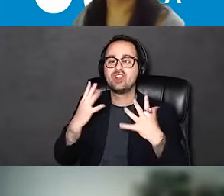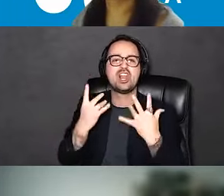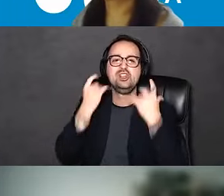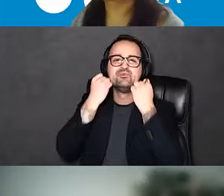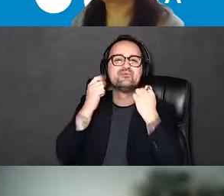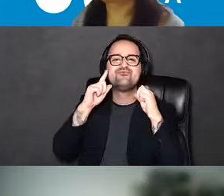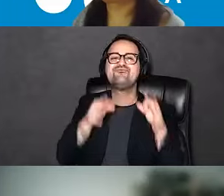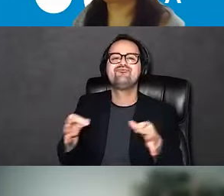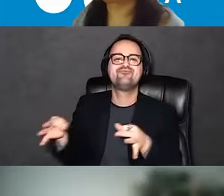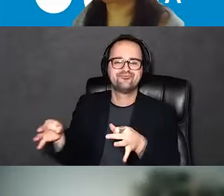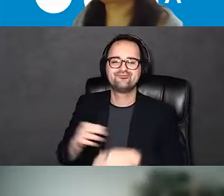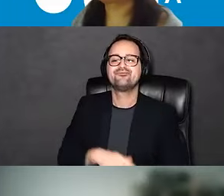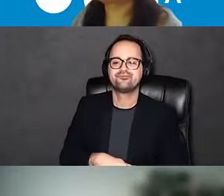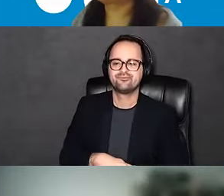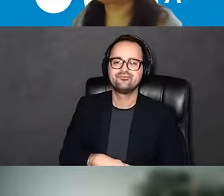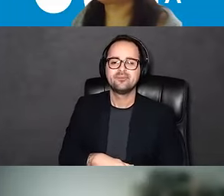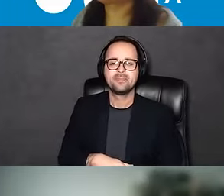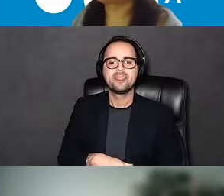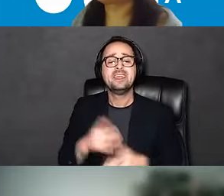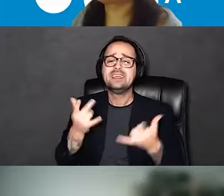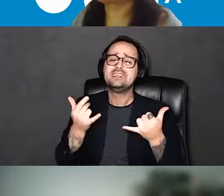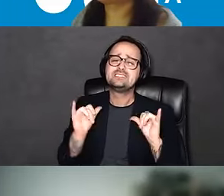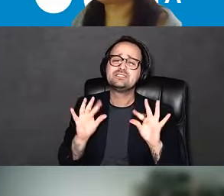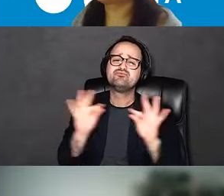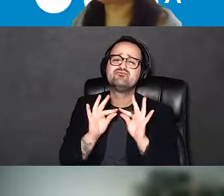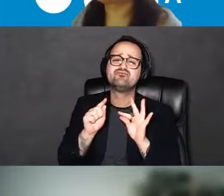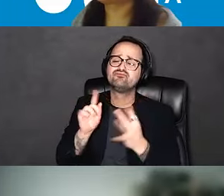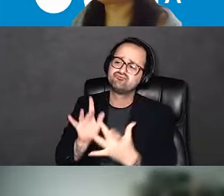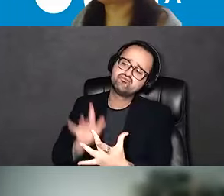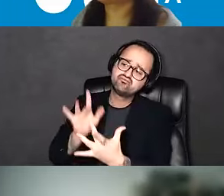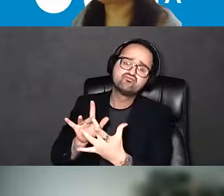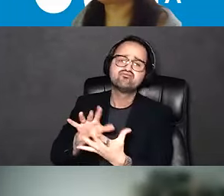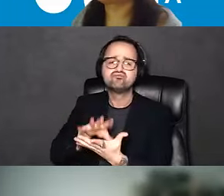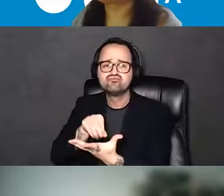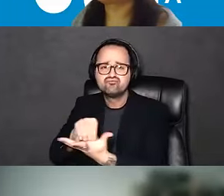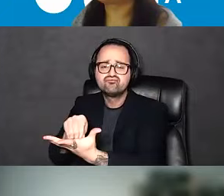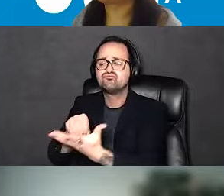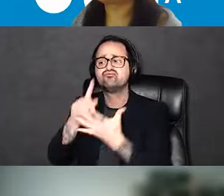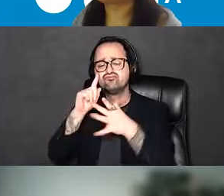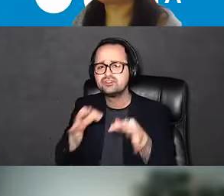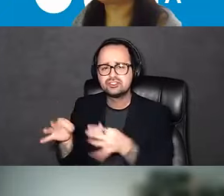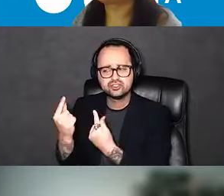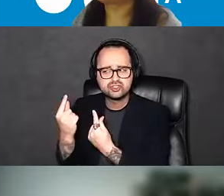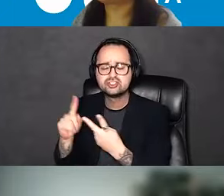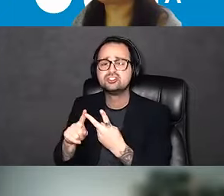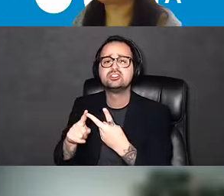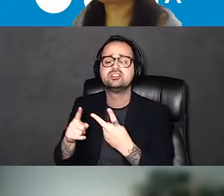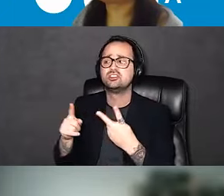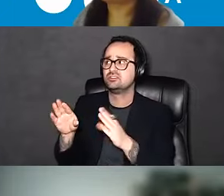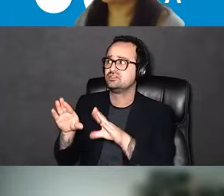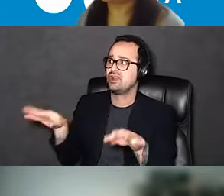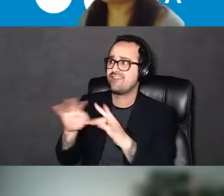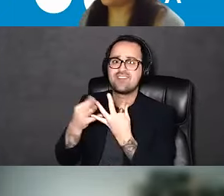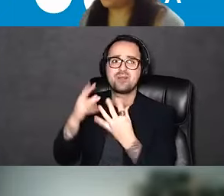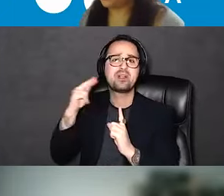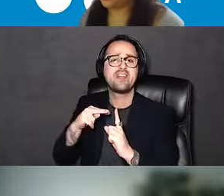decisions. I think it's still worth it for you to be in touch with them, to learn what those decisions are, and to bring a child and family lens.